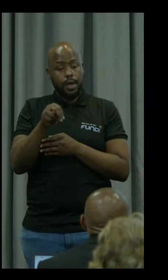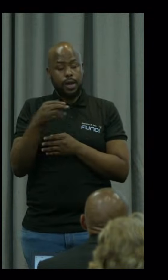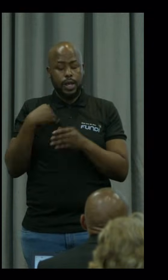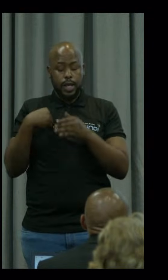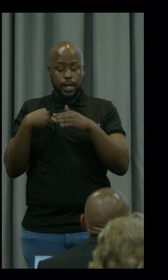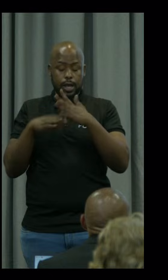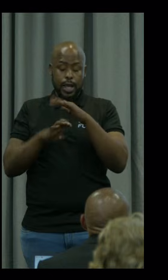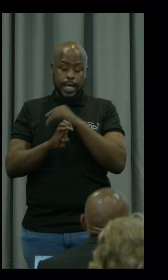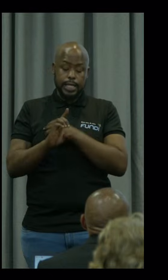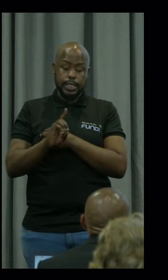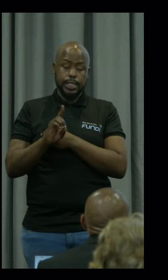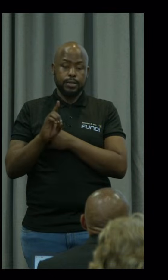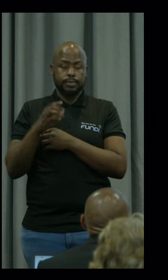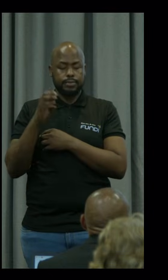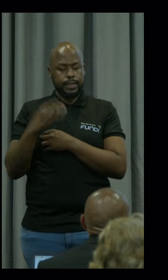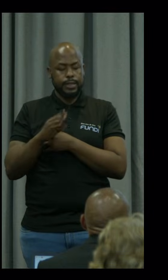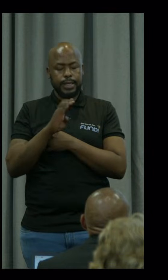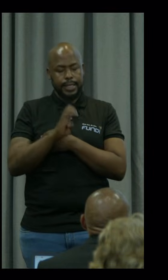foundation phase.